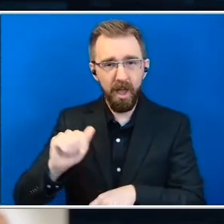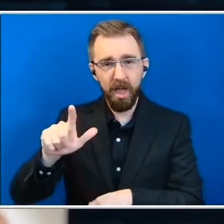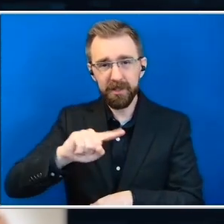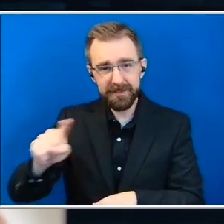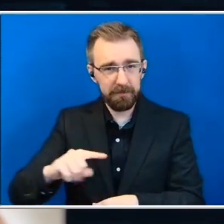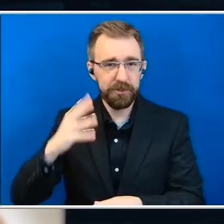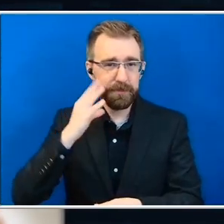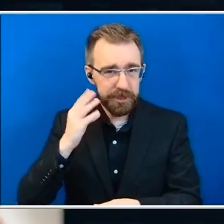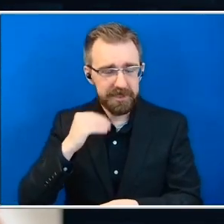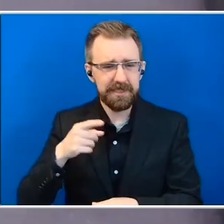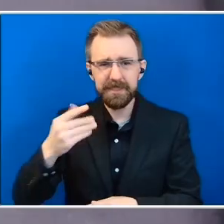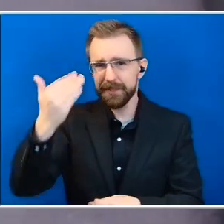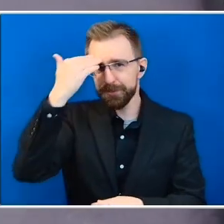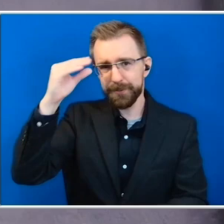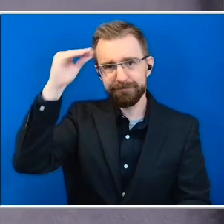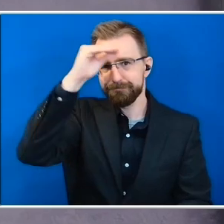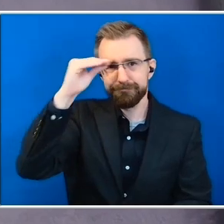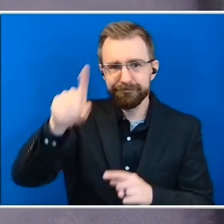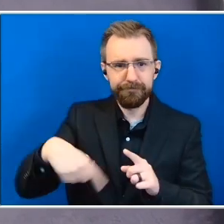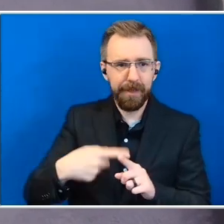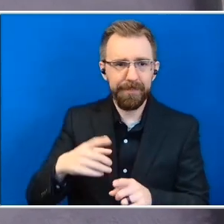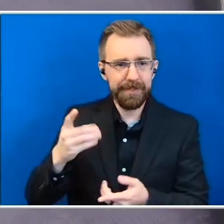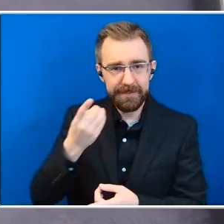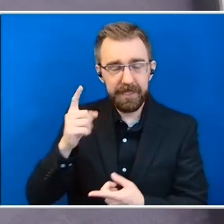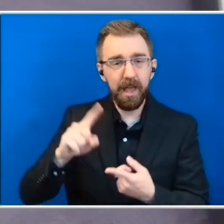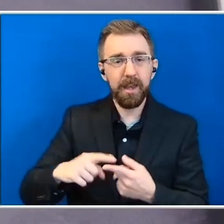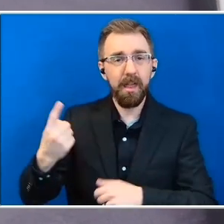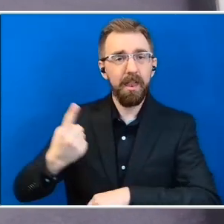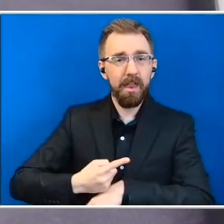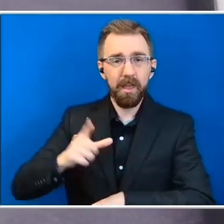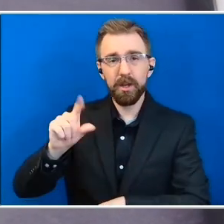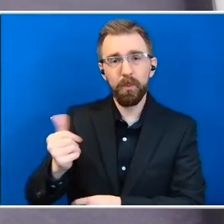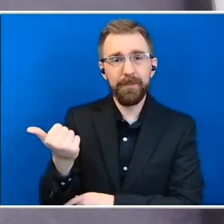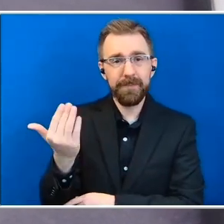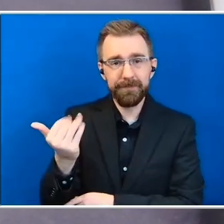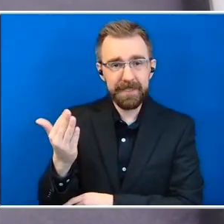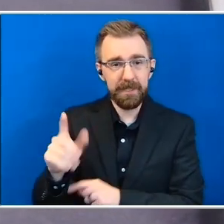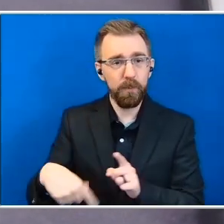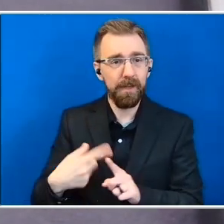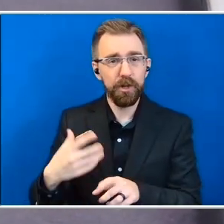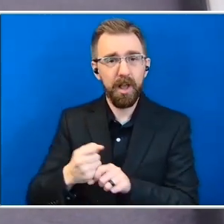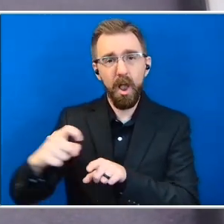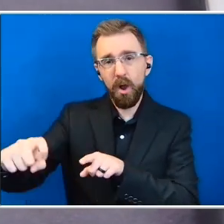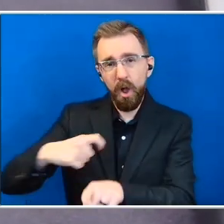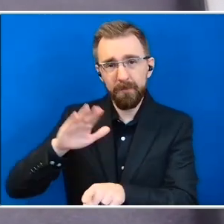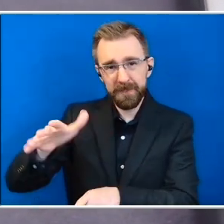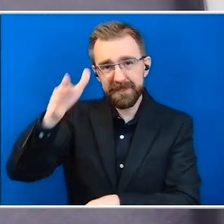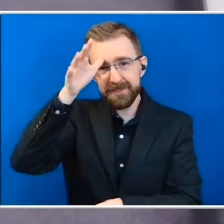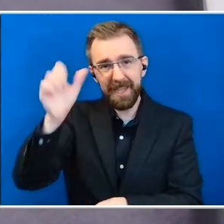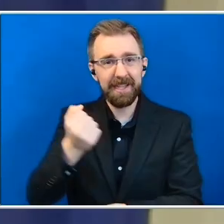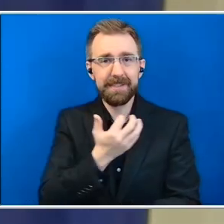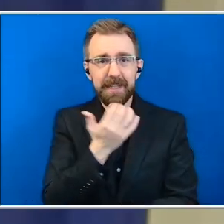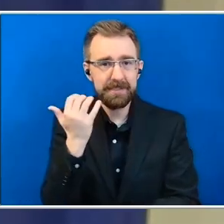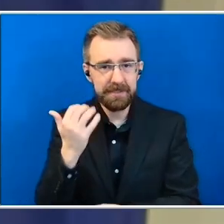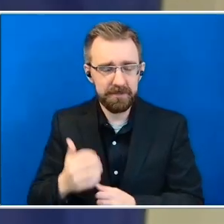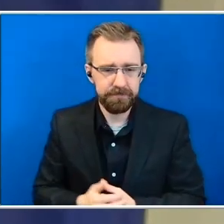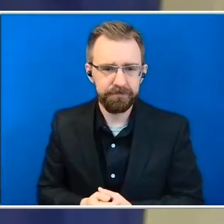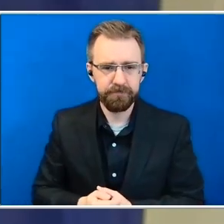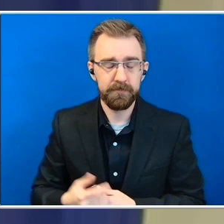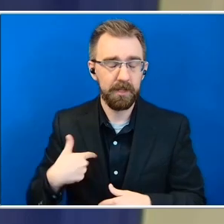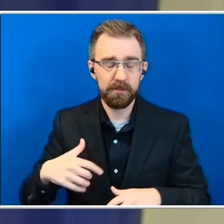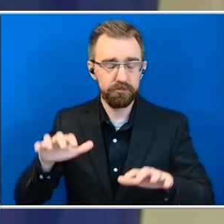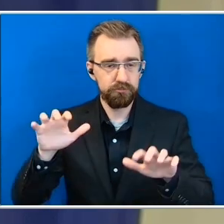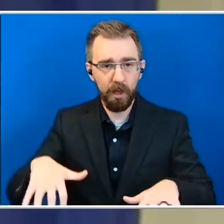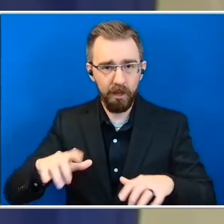the disease until one day in 2015 when he got a call from his dad's dentist. It was a shock when someone